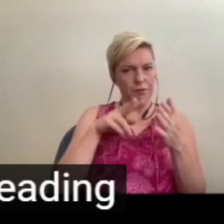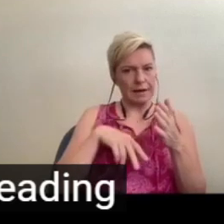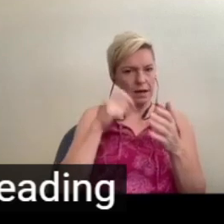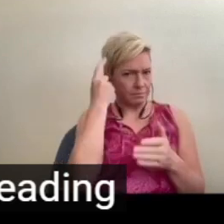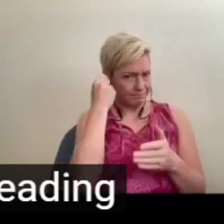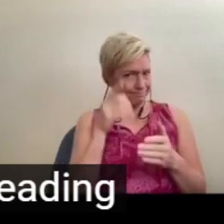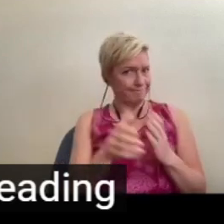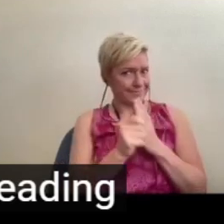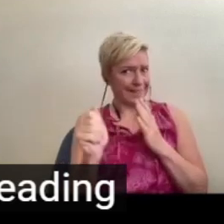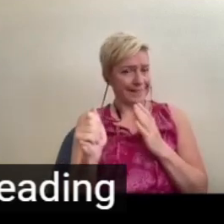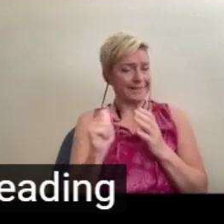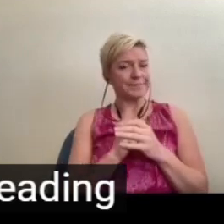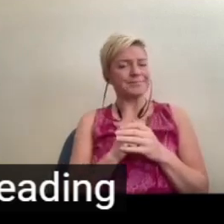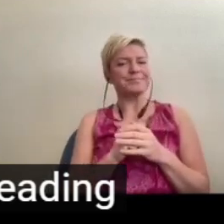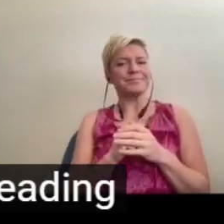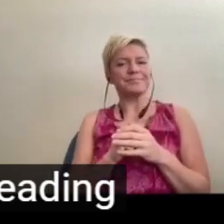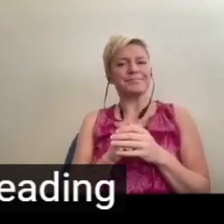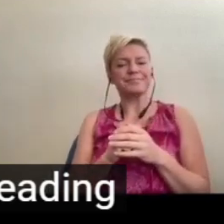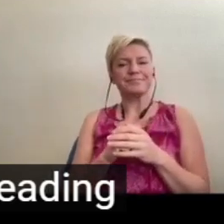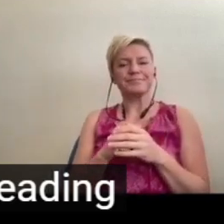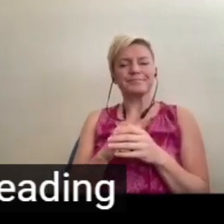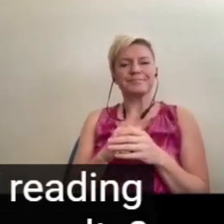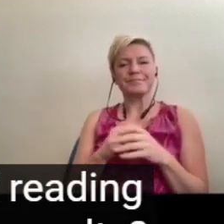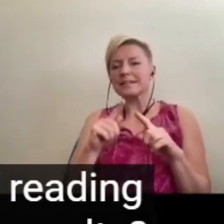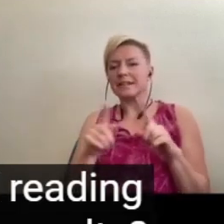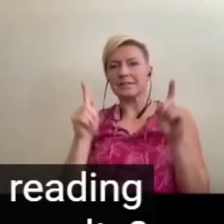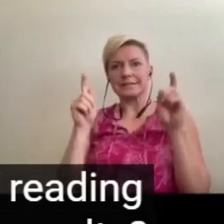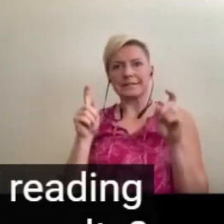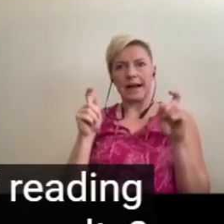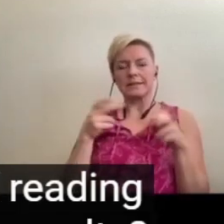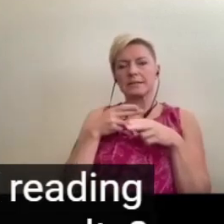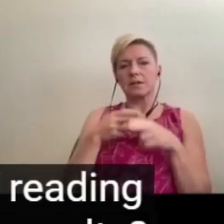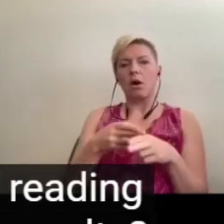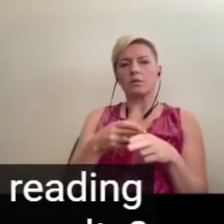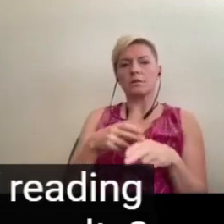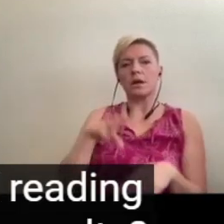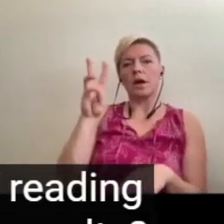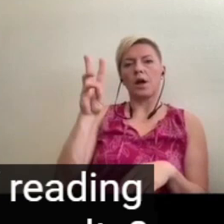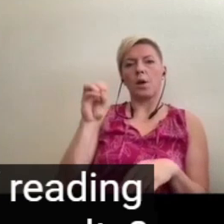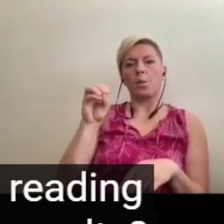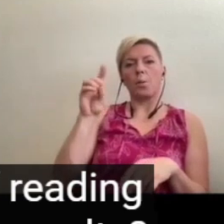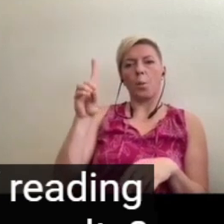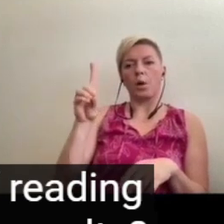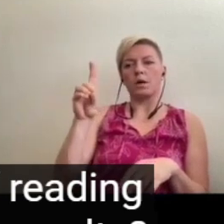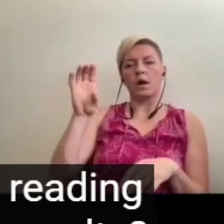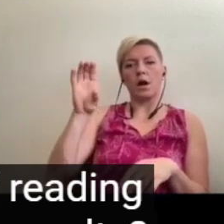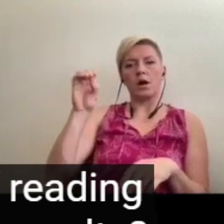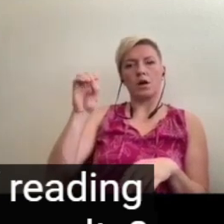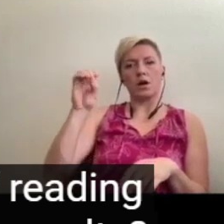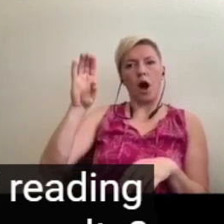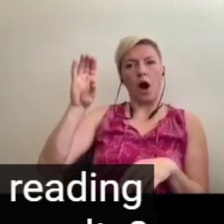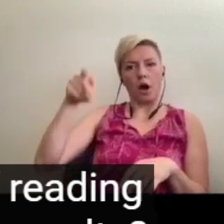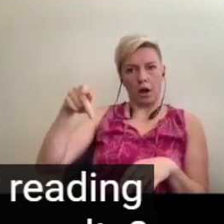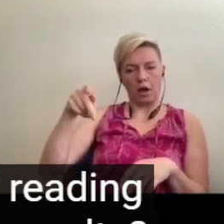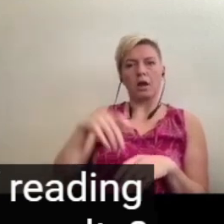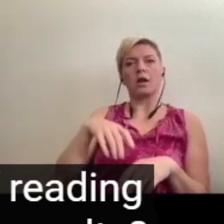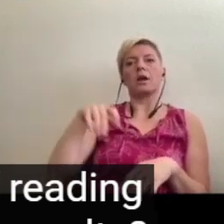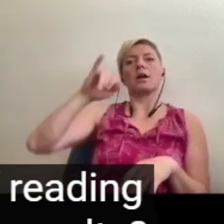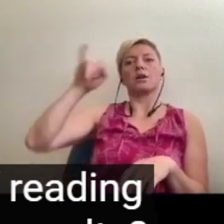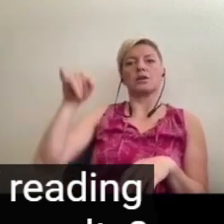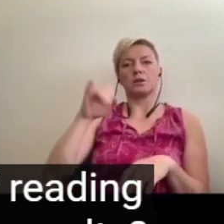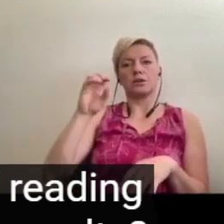But there are different ways to assess reading comprehension skill. If we used another, unrelated measure of reading